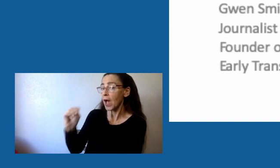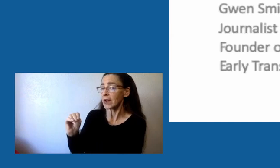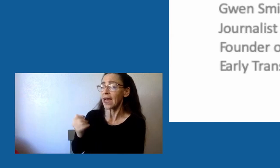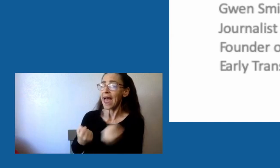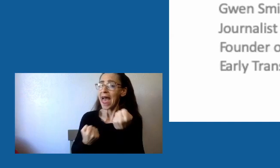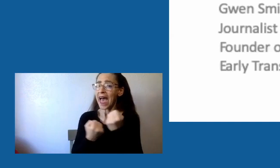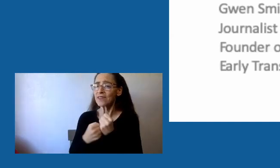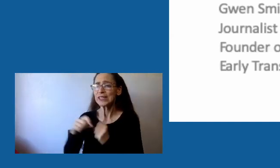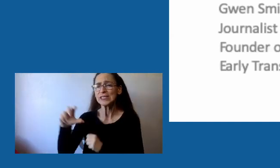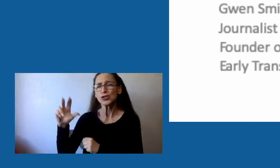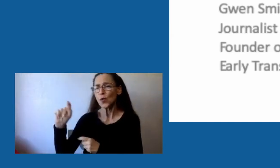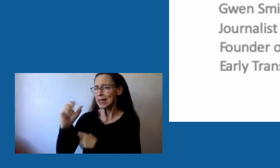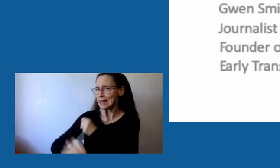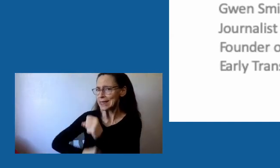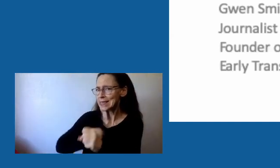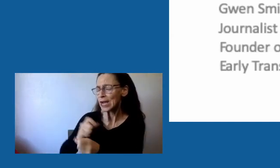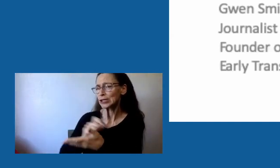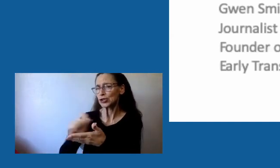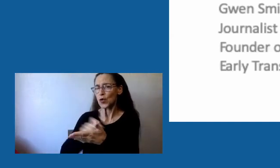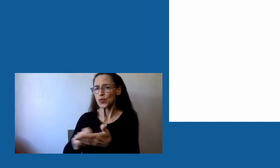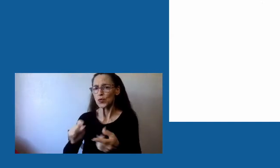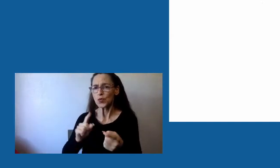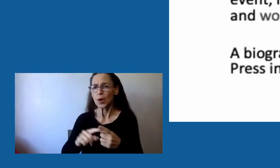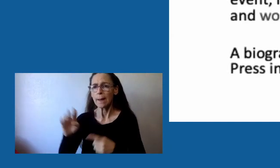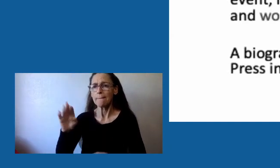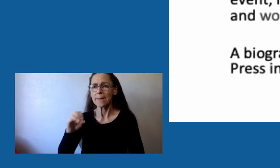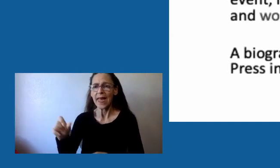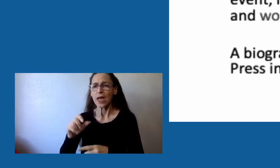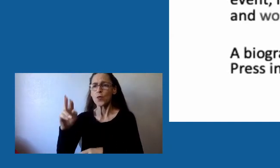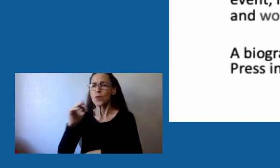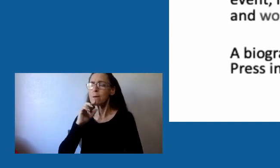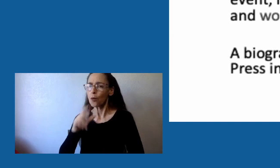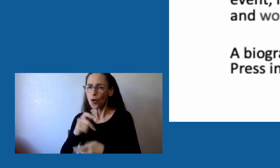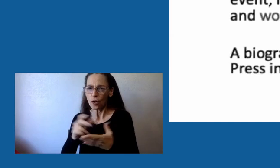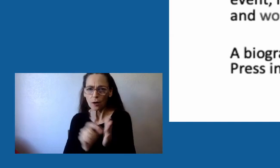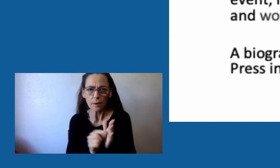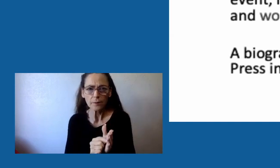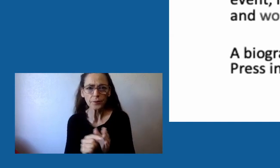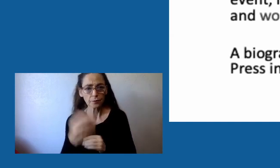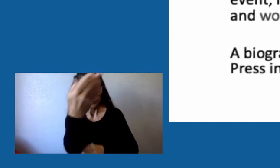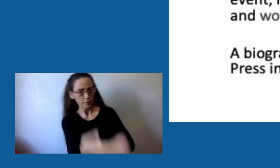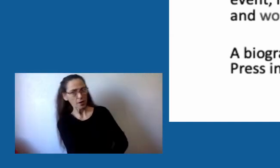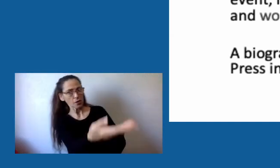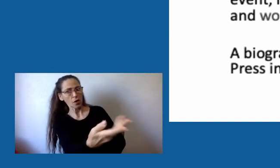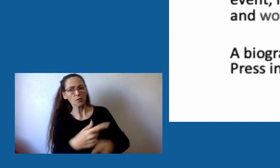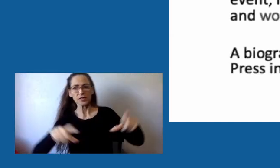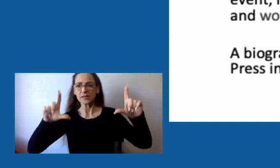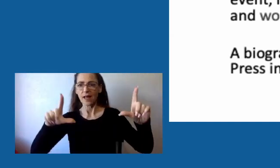advocate for more than 2 decades. She's a writer of the Transmissions column for the Bay Area Reporter, among others. There you go.